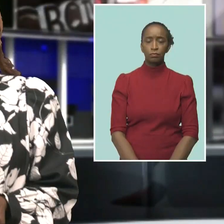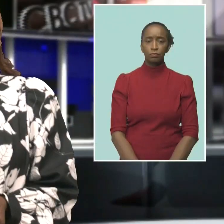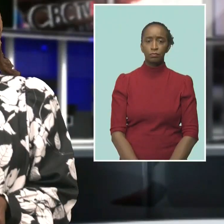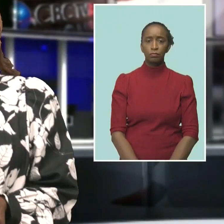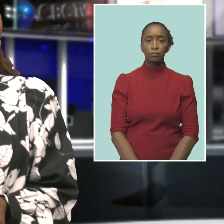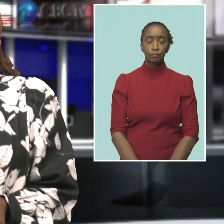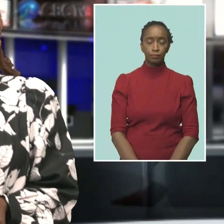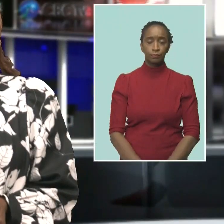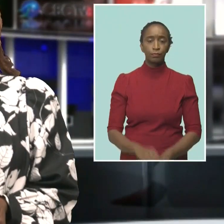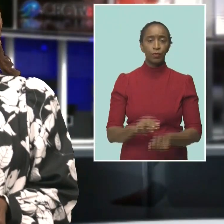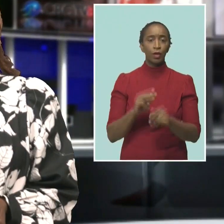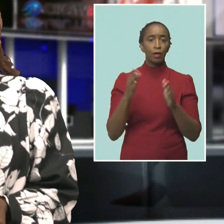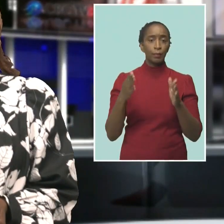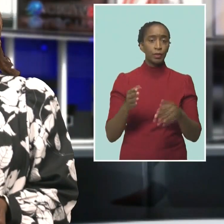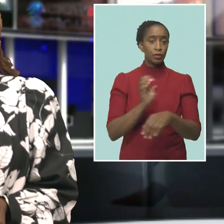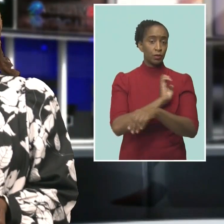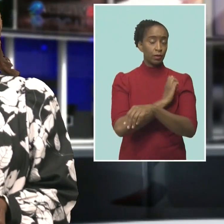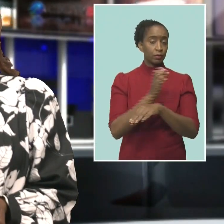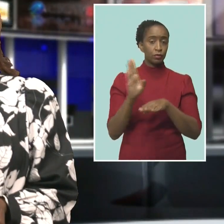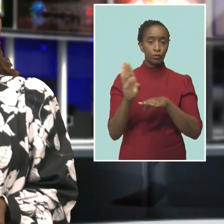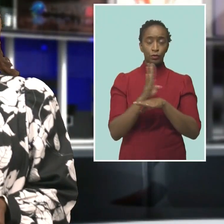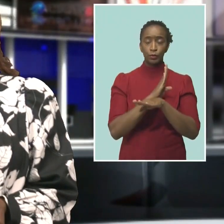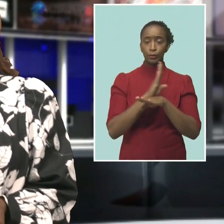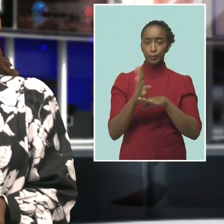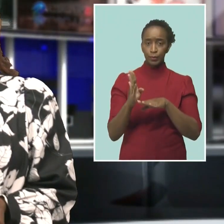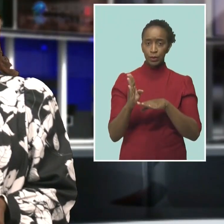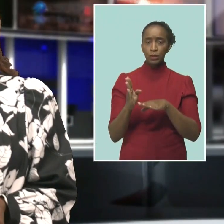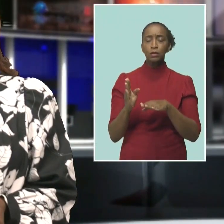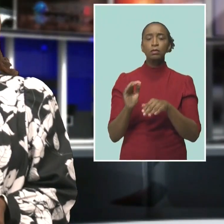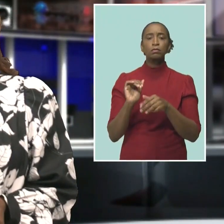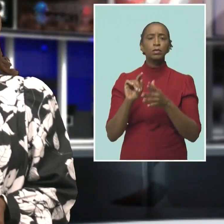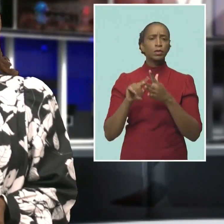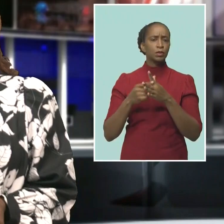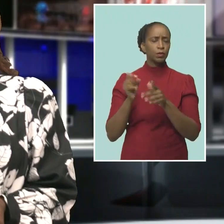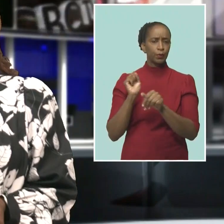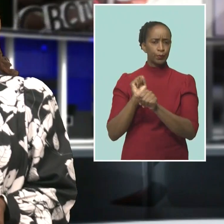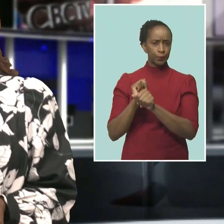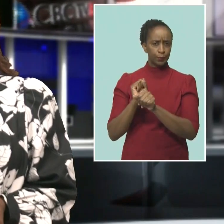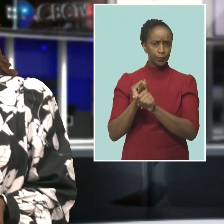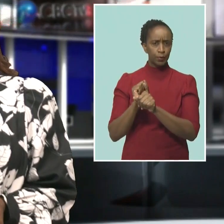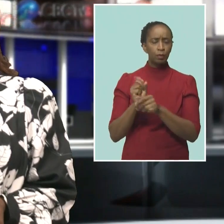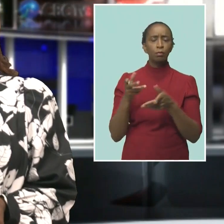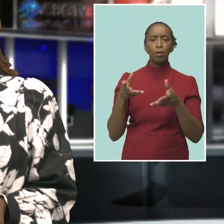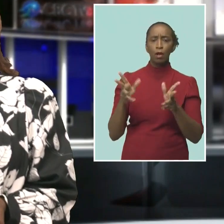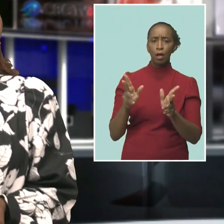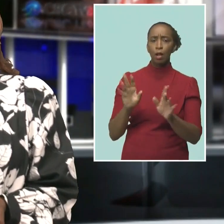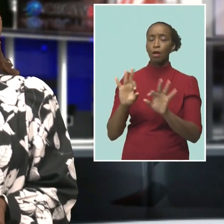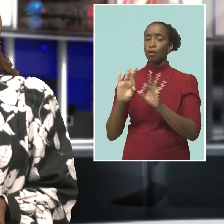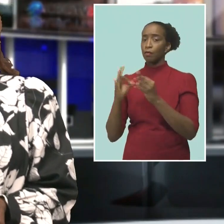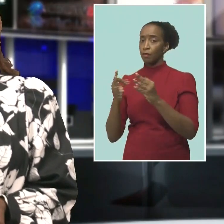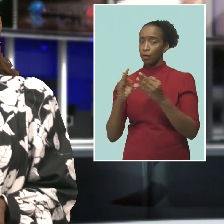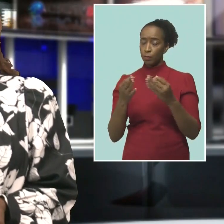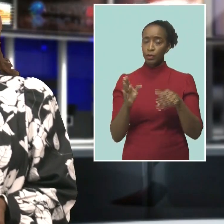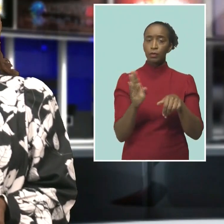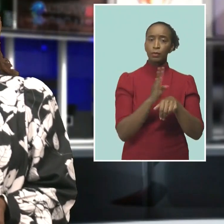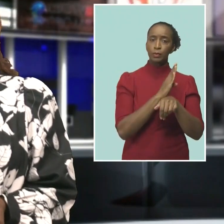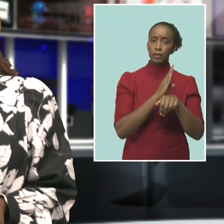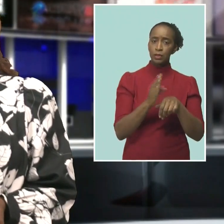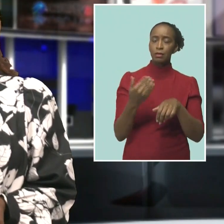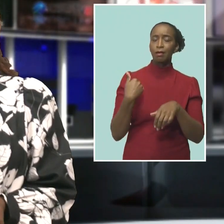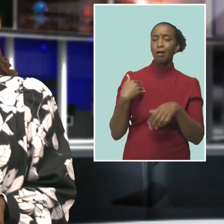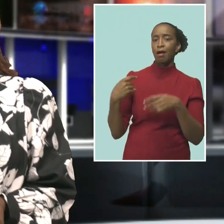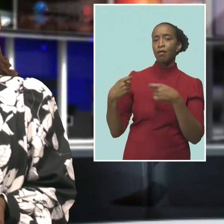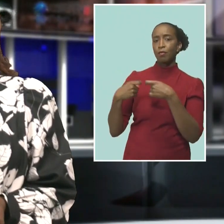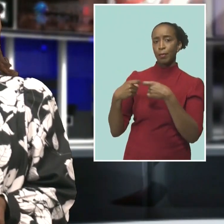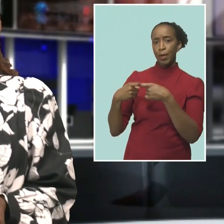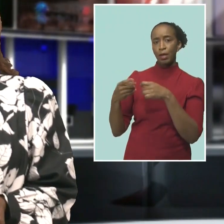The Ministry of Energy and Business has undertaken work to ensure Barbadians, both businesses and homeowners, have access to battery energy